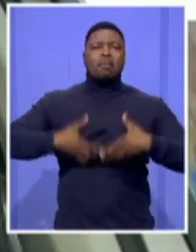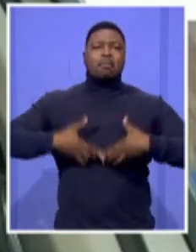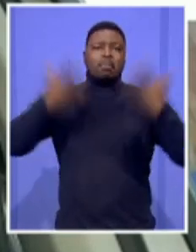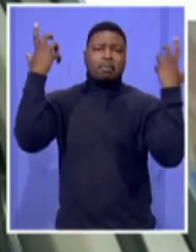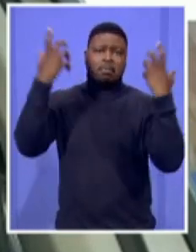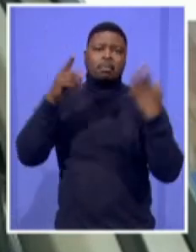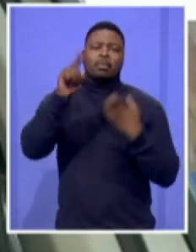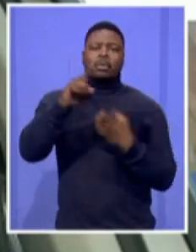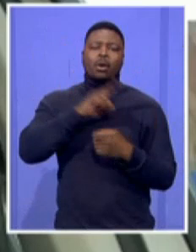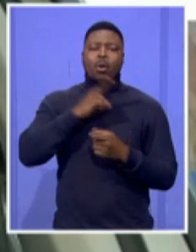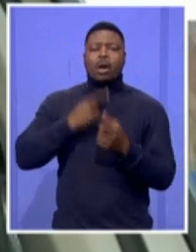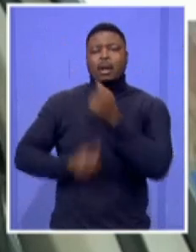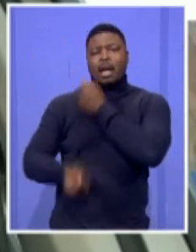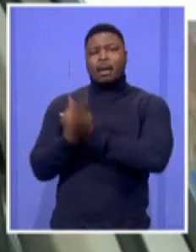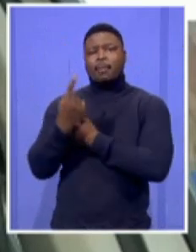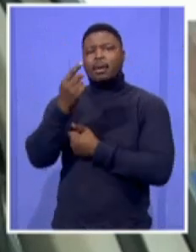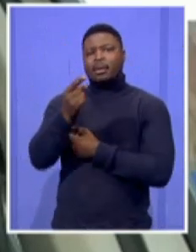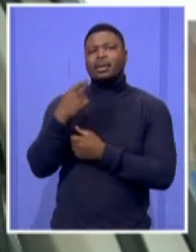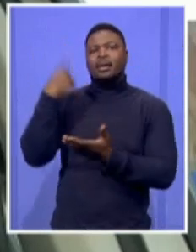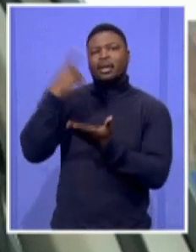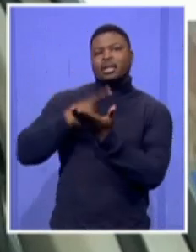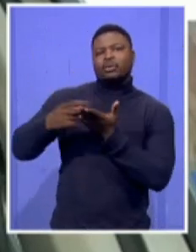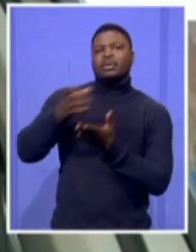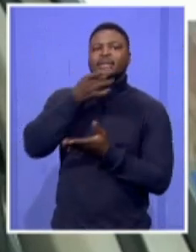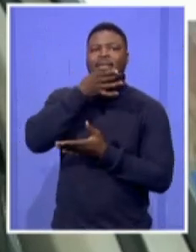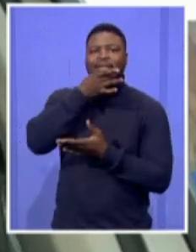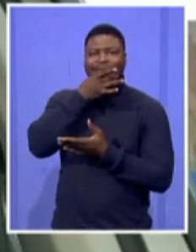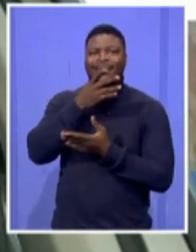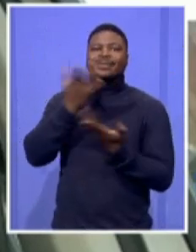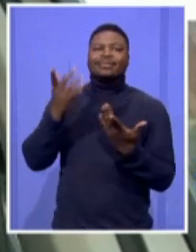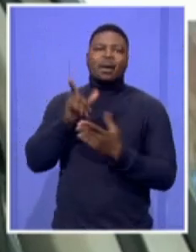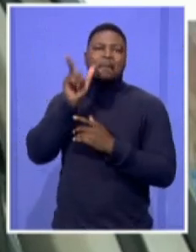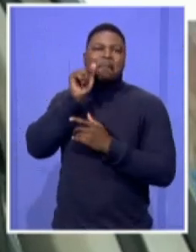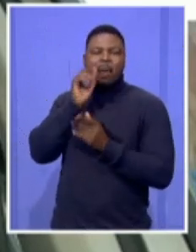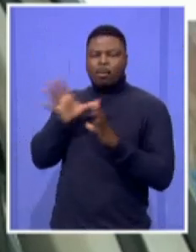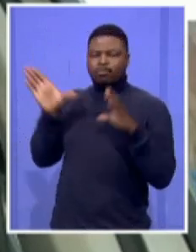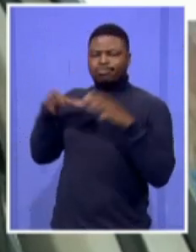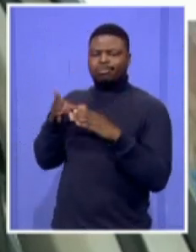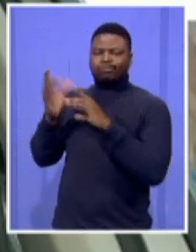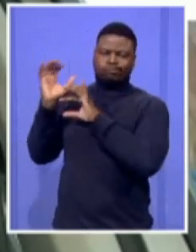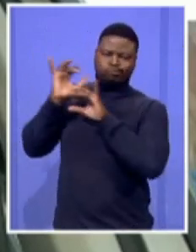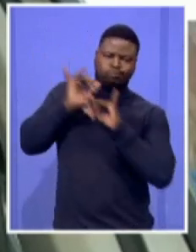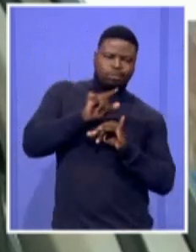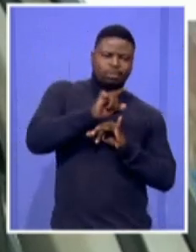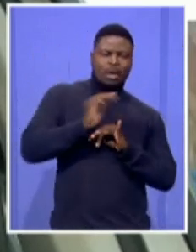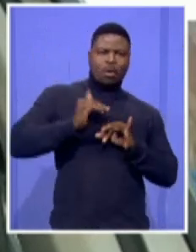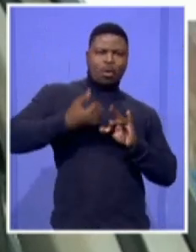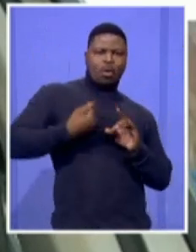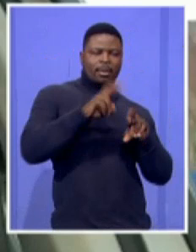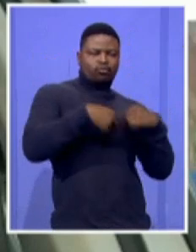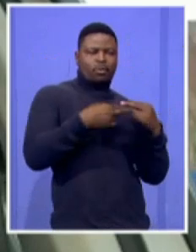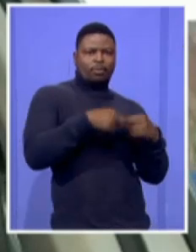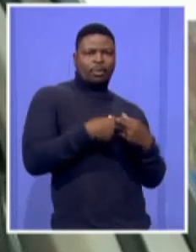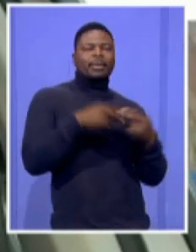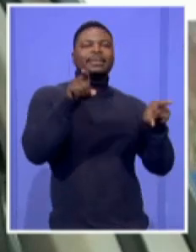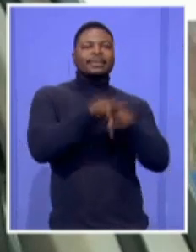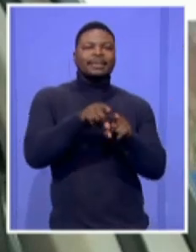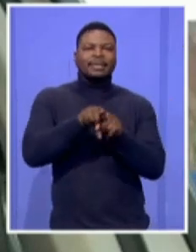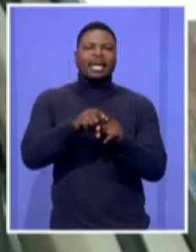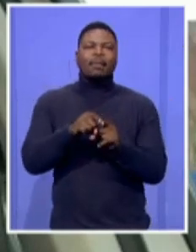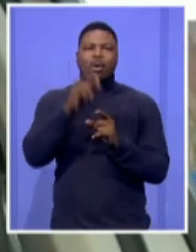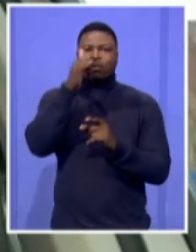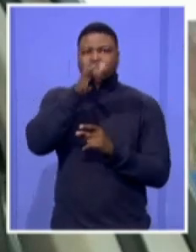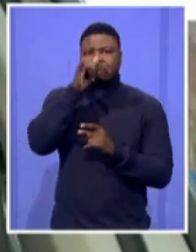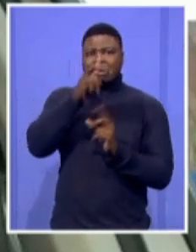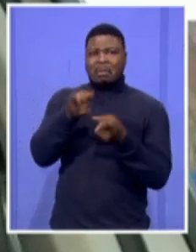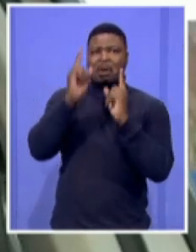took place last week, Friday, the gang rape of women and the robberies that took place. And we are here to add